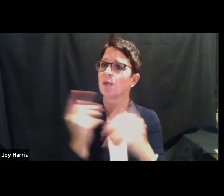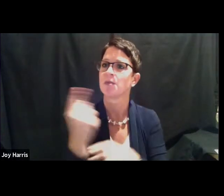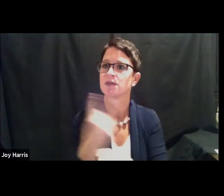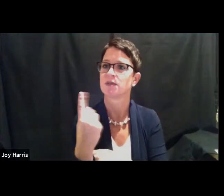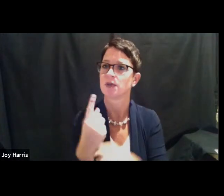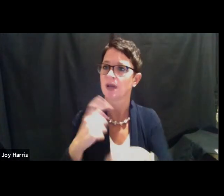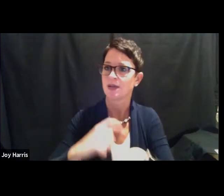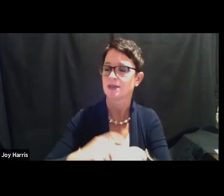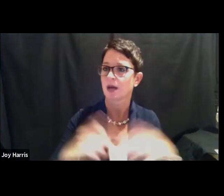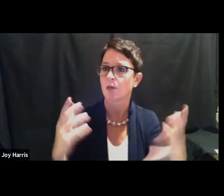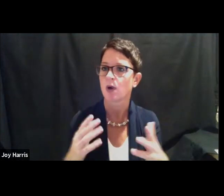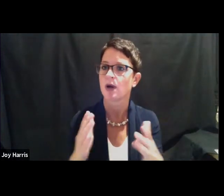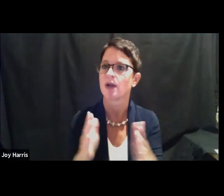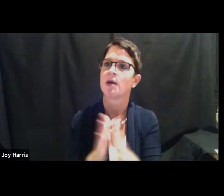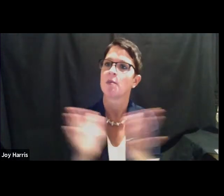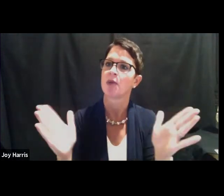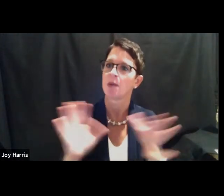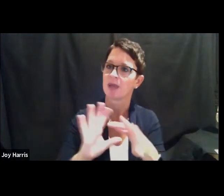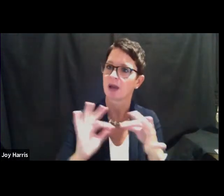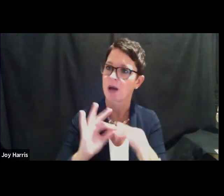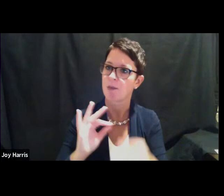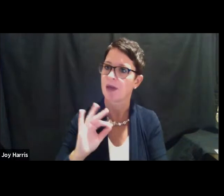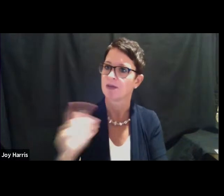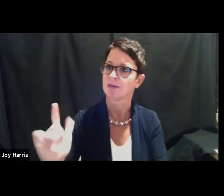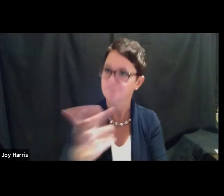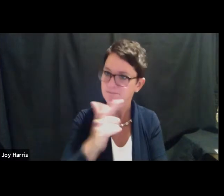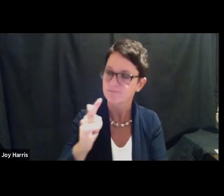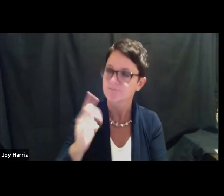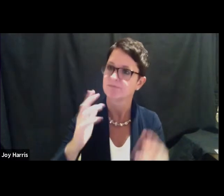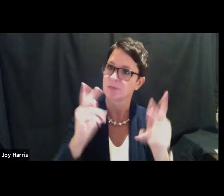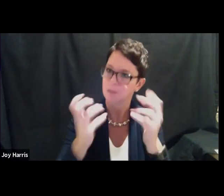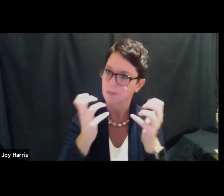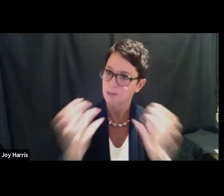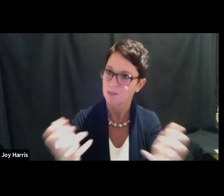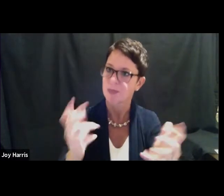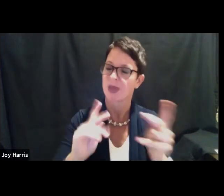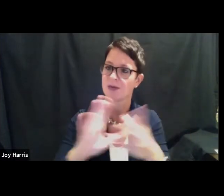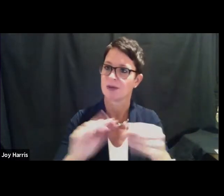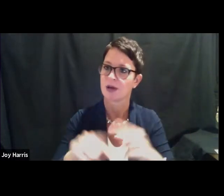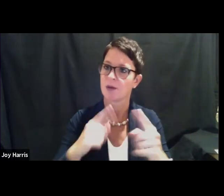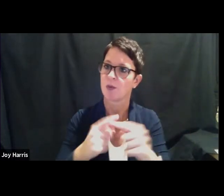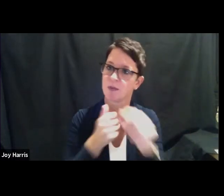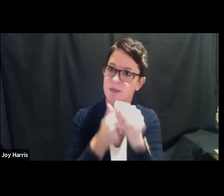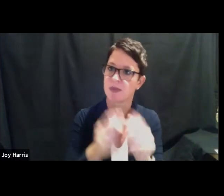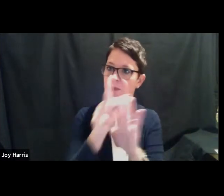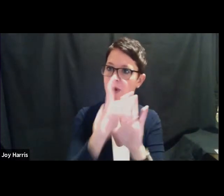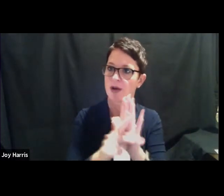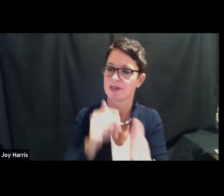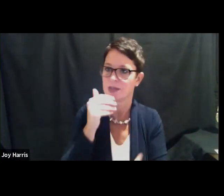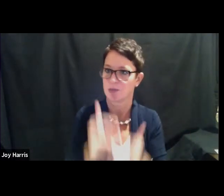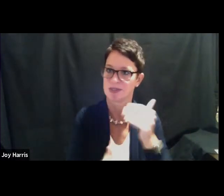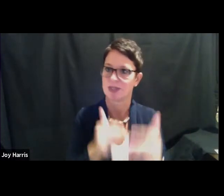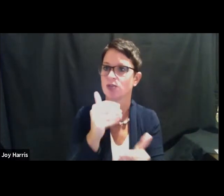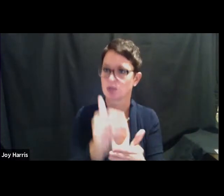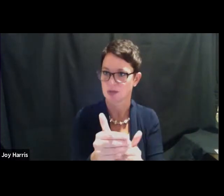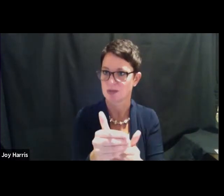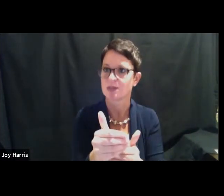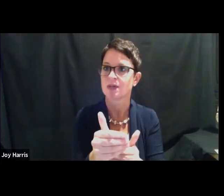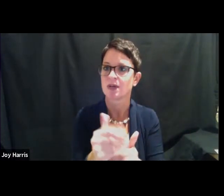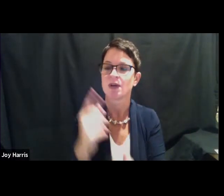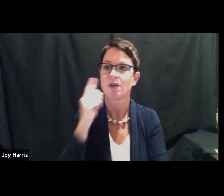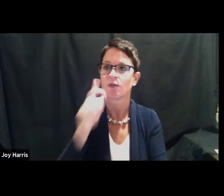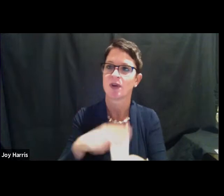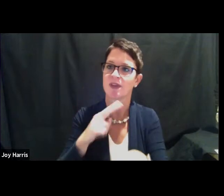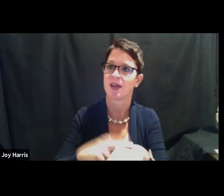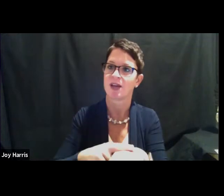is to receive public comments on the draft EIS in accordance with the policies and procedures of the